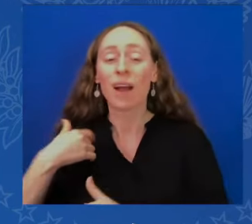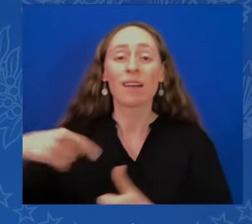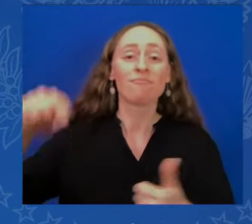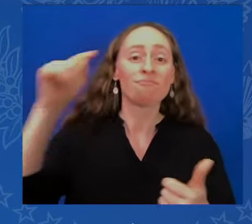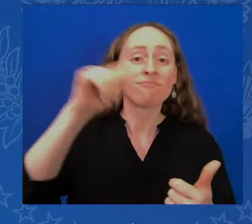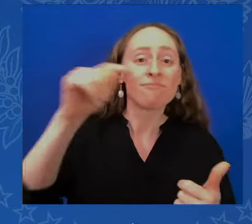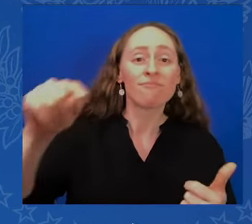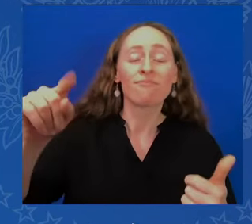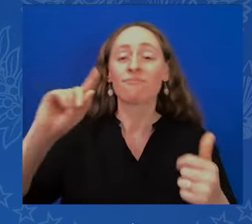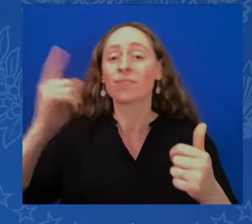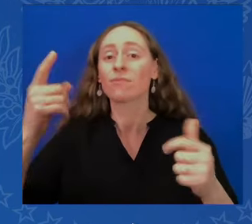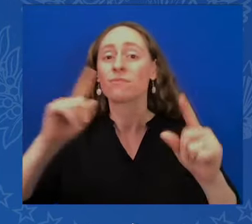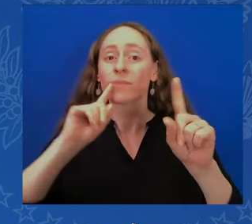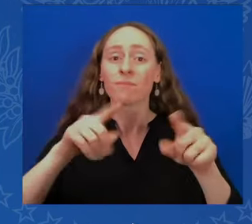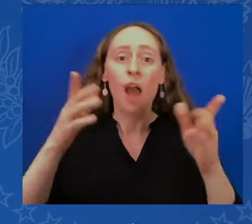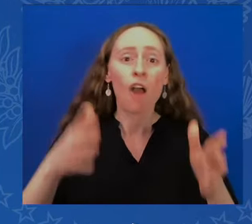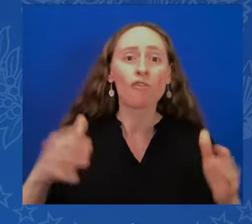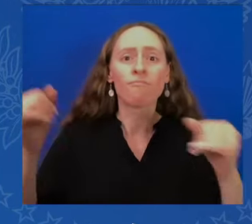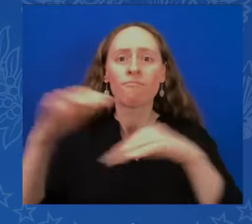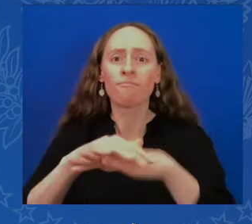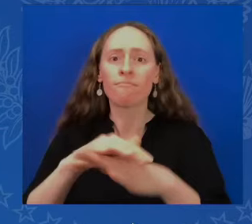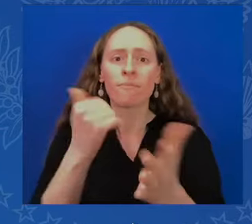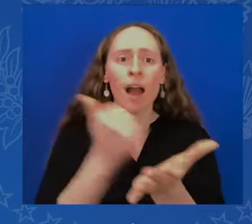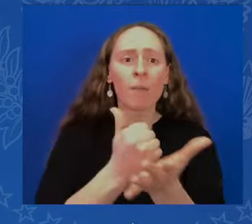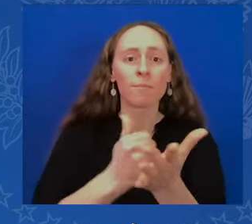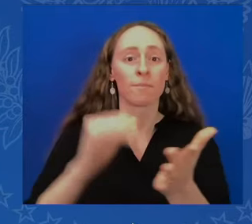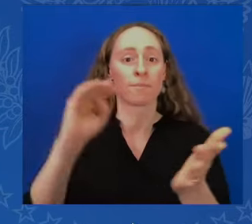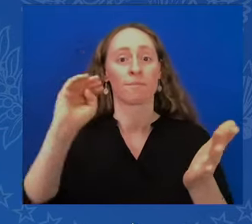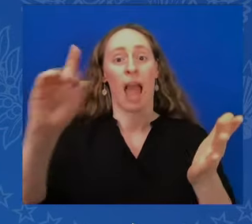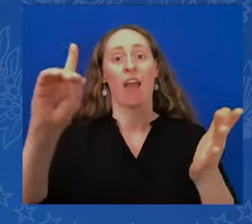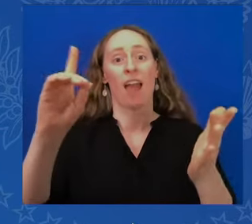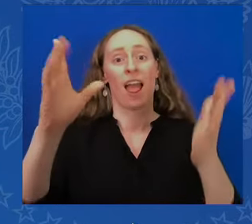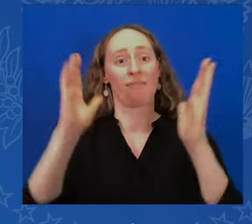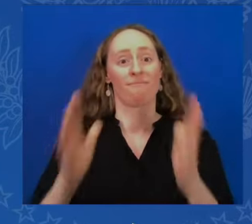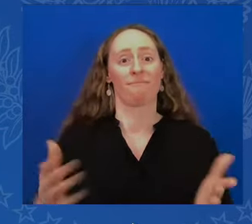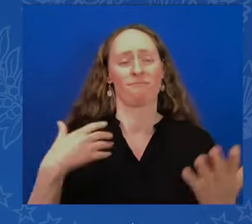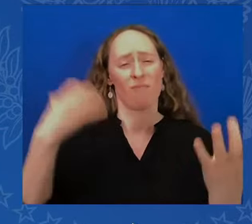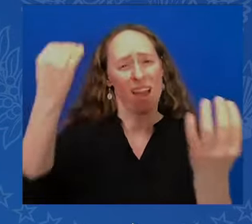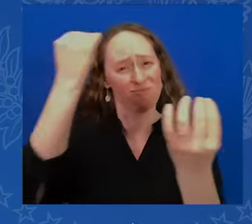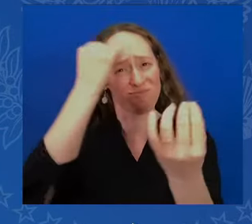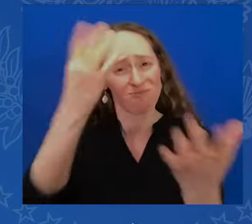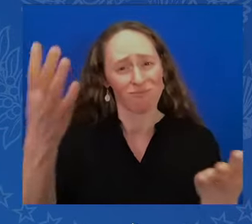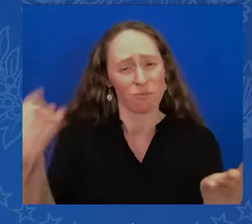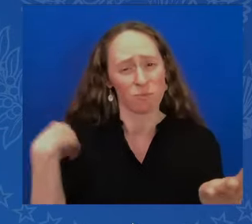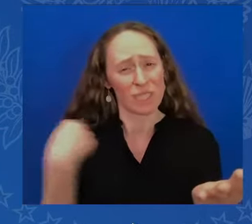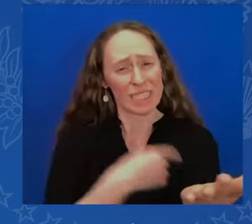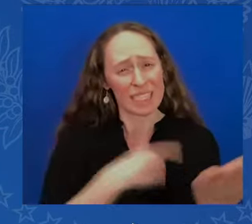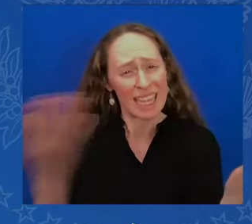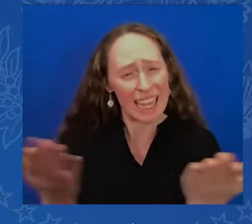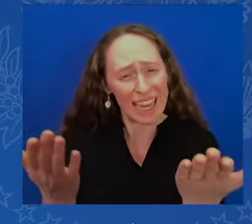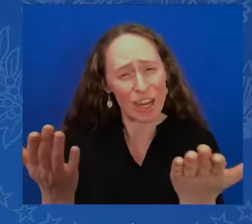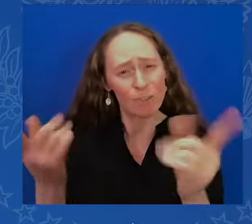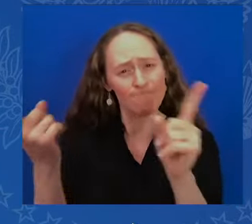your nation has your back, and I mean it. Your nation has your back.